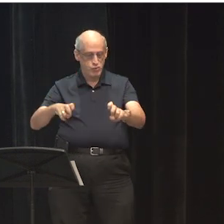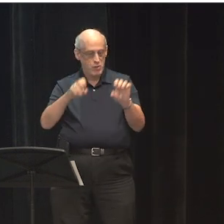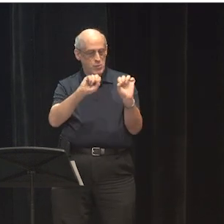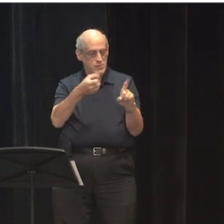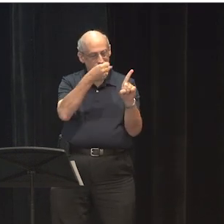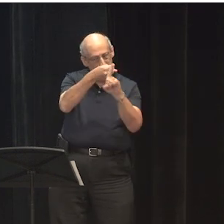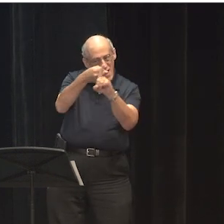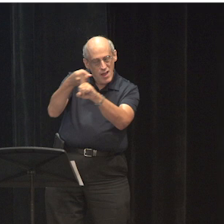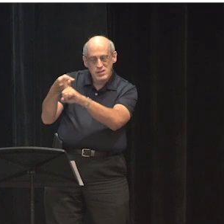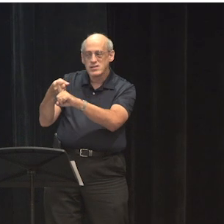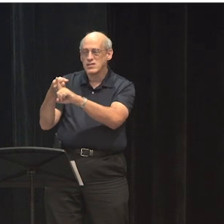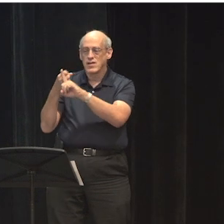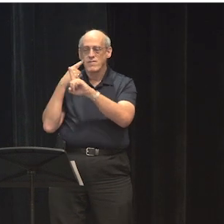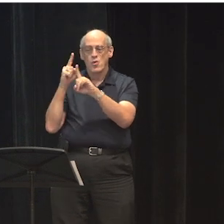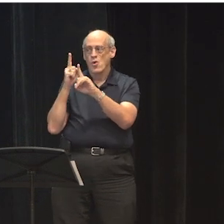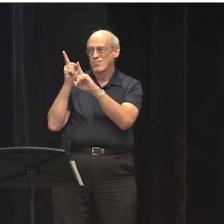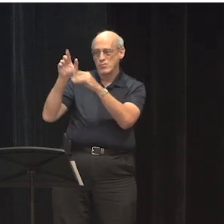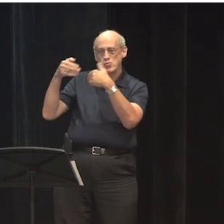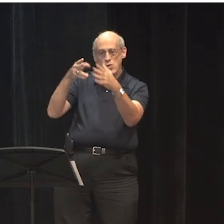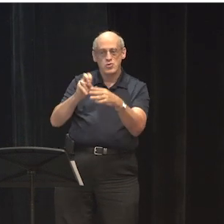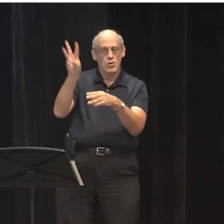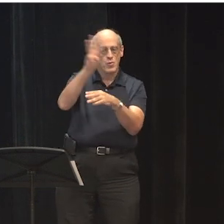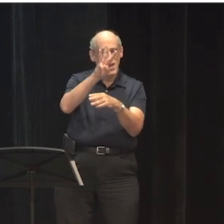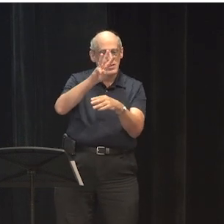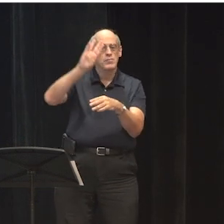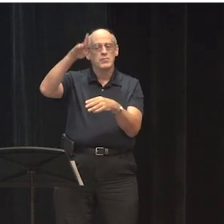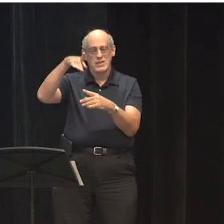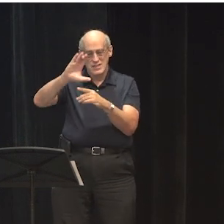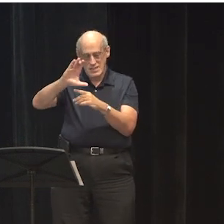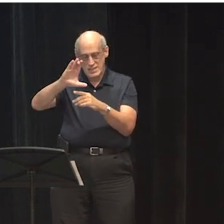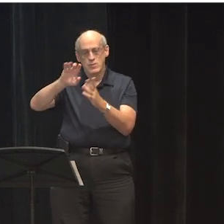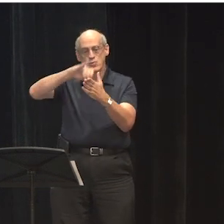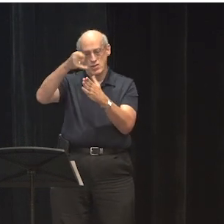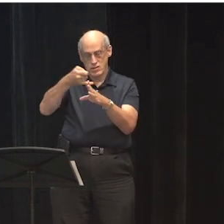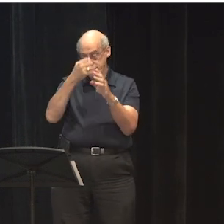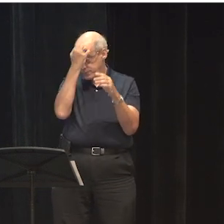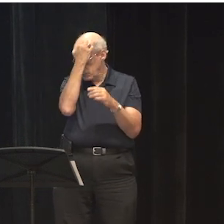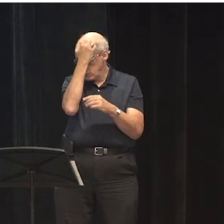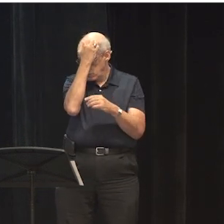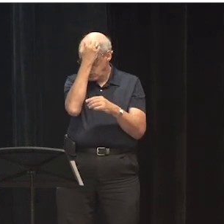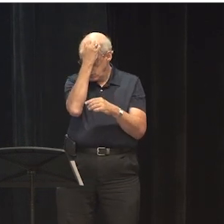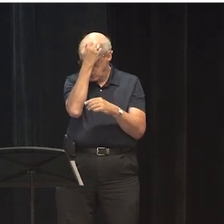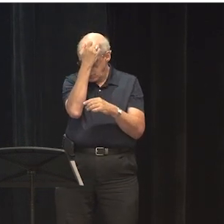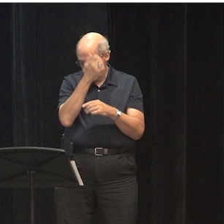environmental impacts of the proposed Northwest Battery Park City project.